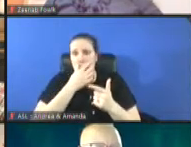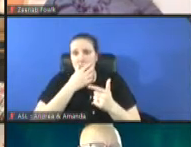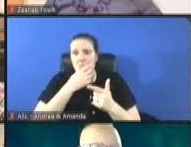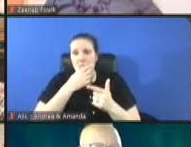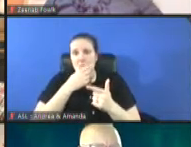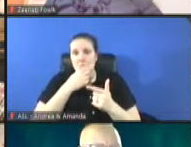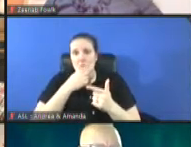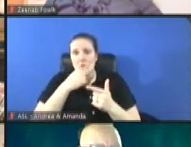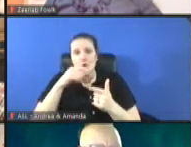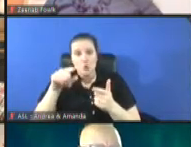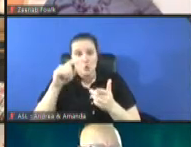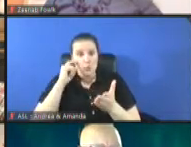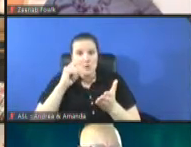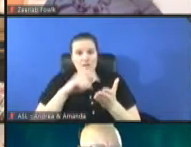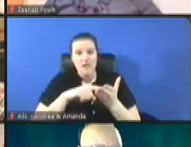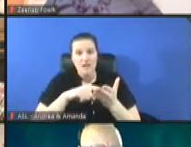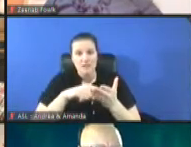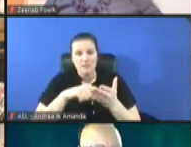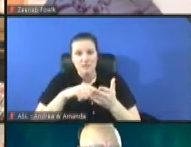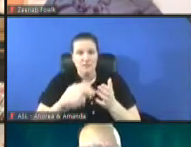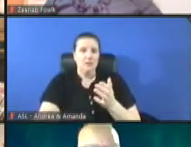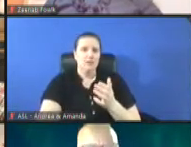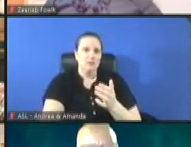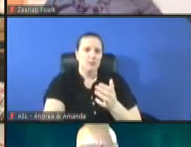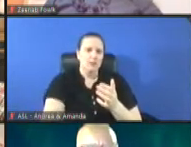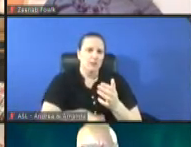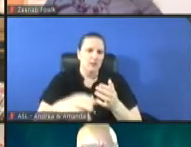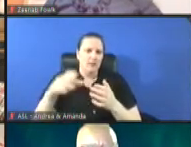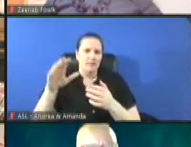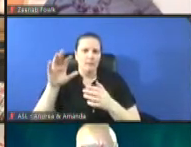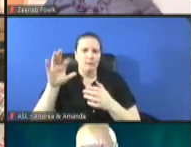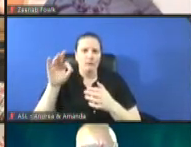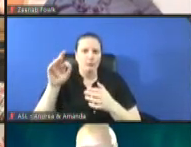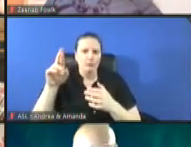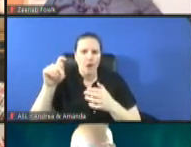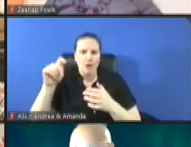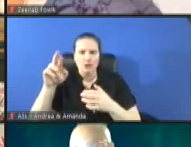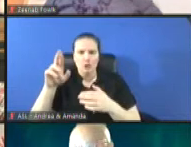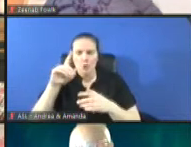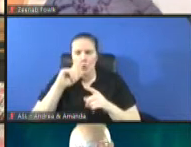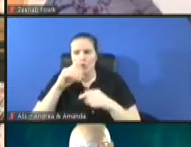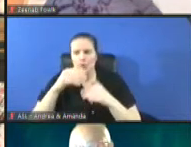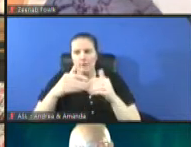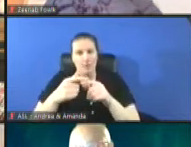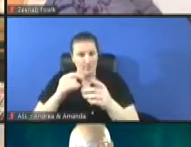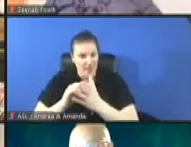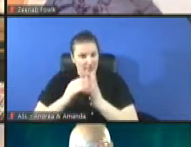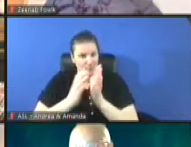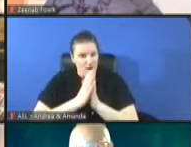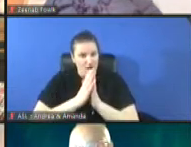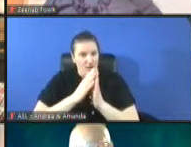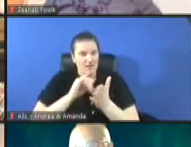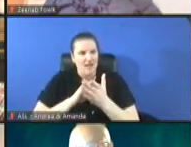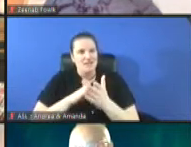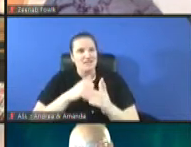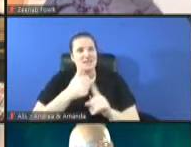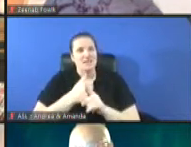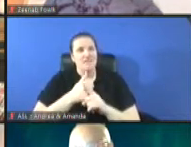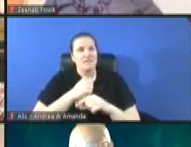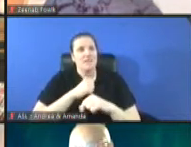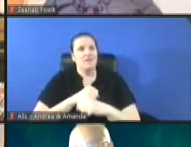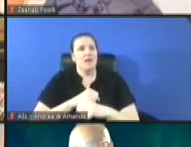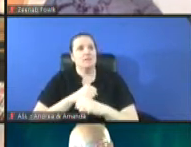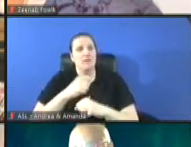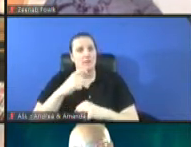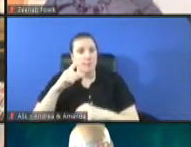do you recognize that the Fraternal Order of Alt Knights, the group that prayer comes from, is the self-defense arm of the Proud